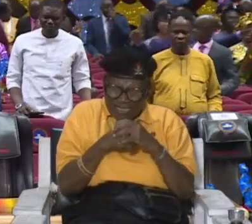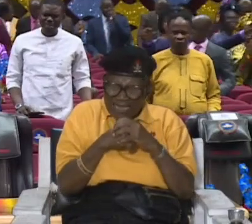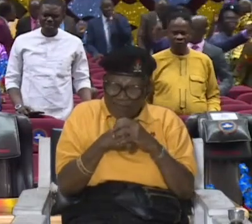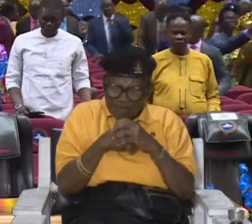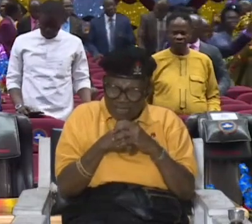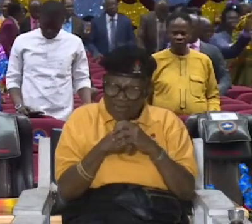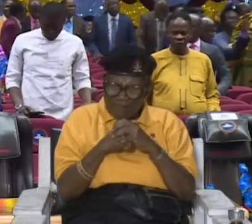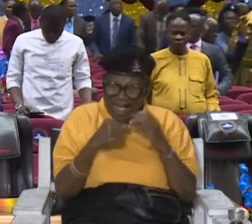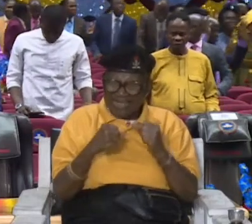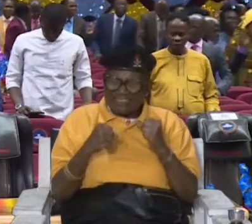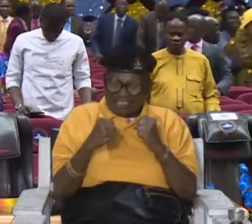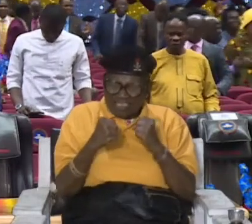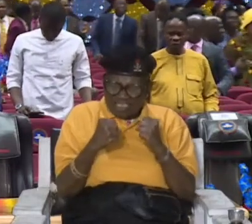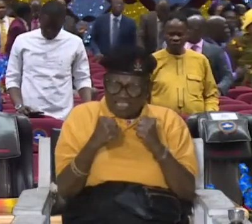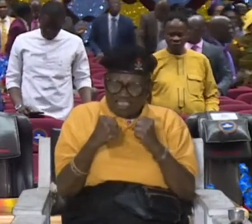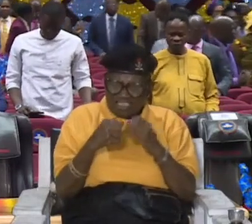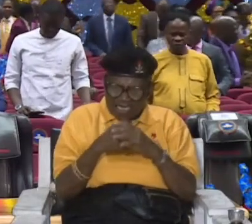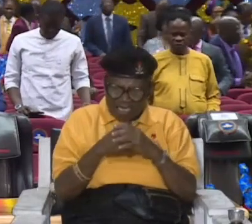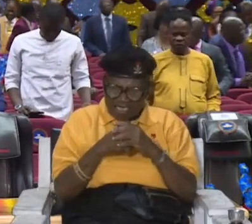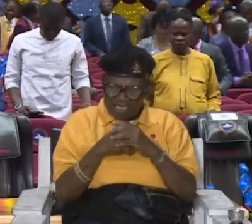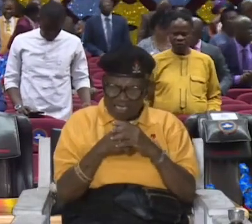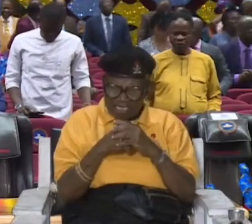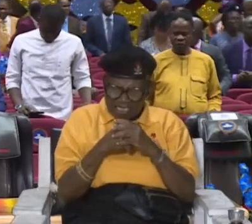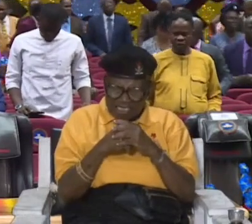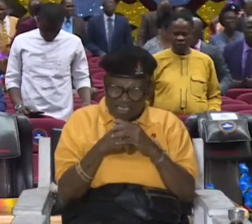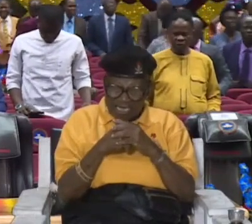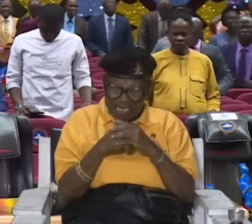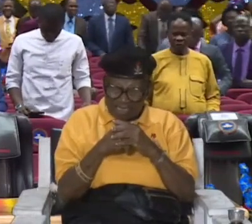makokotondere mokoronda mahitekere makashanta.